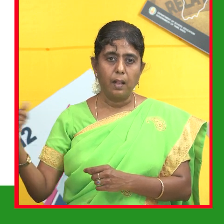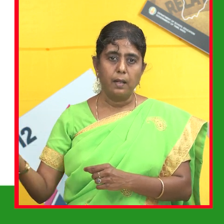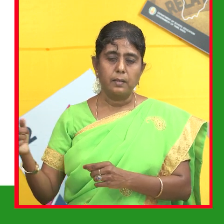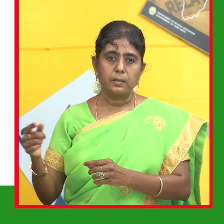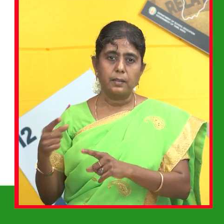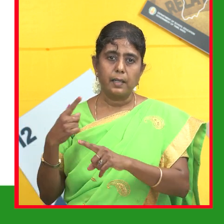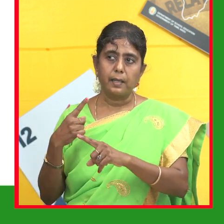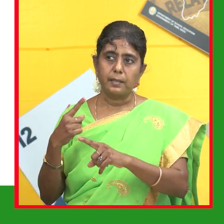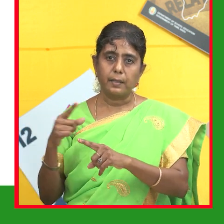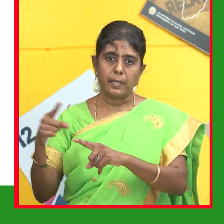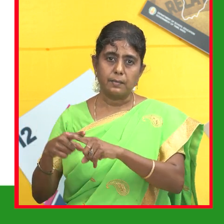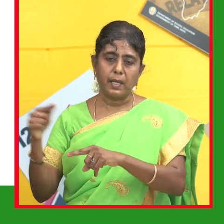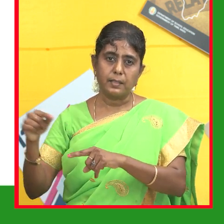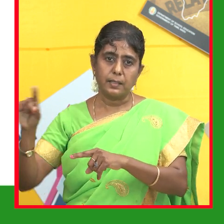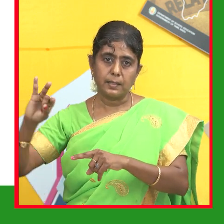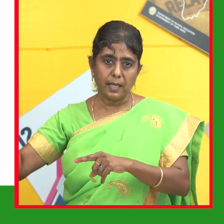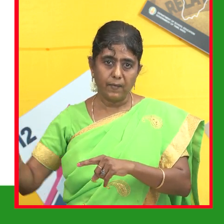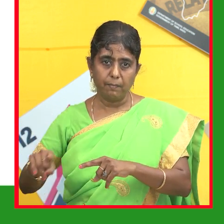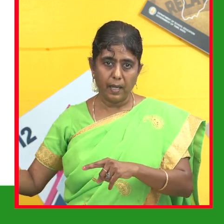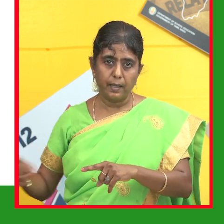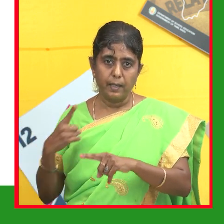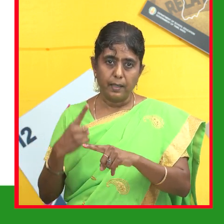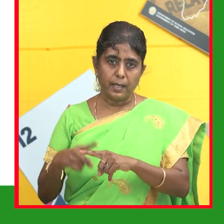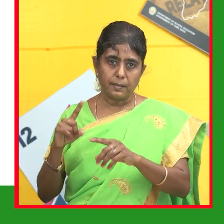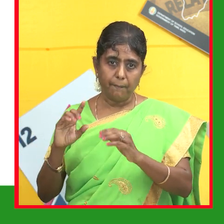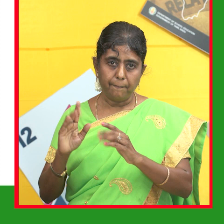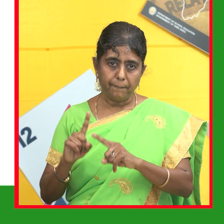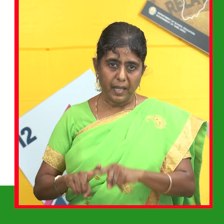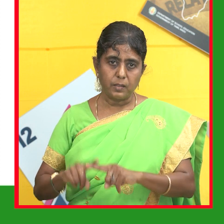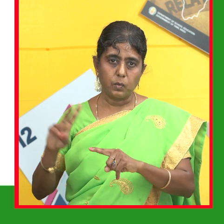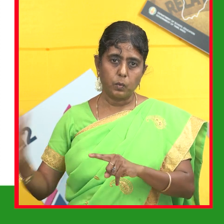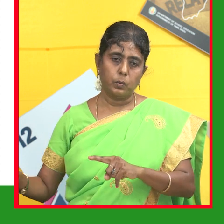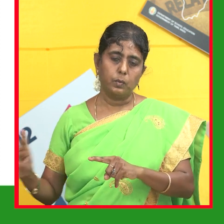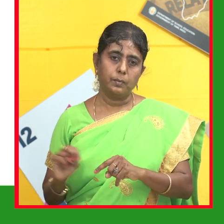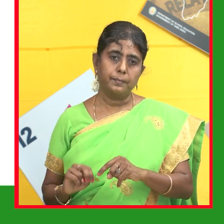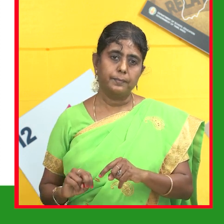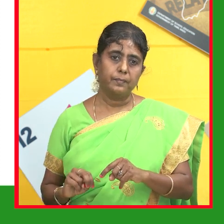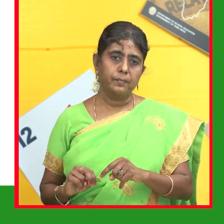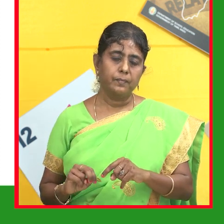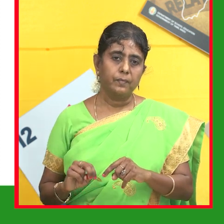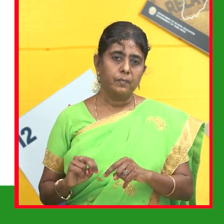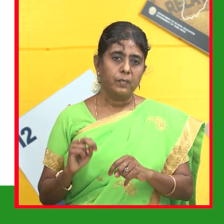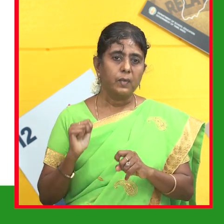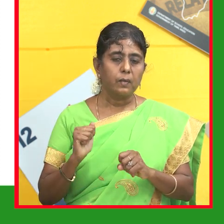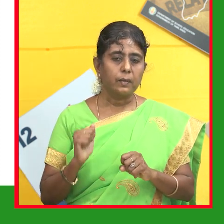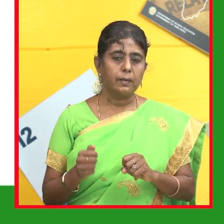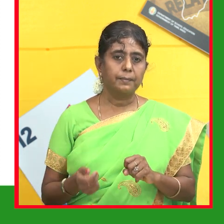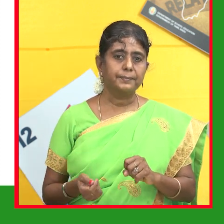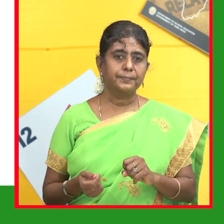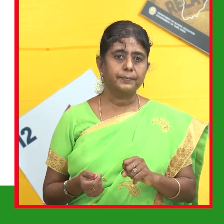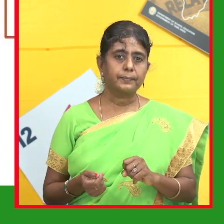After the equal symbol, we should write that expression x minus 7 by x plus 2. Now what can be